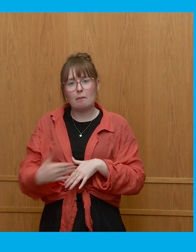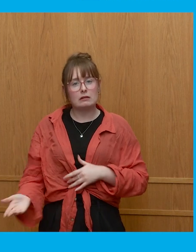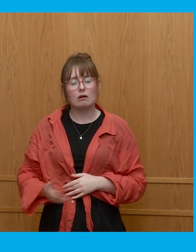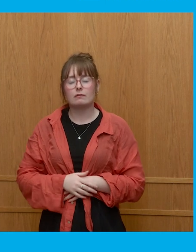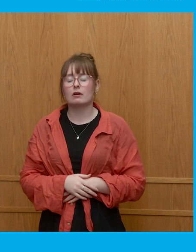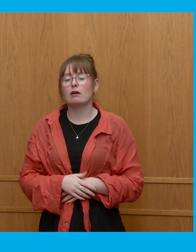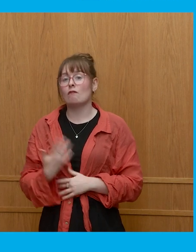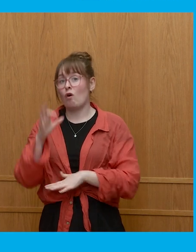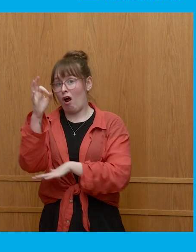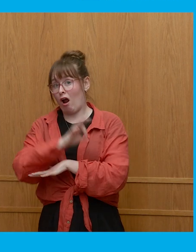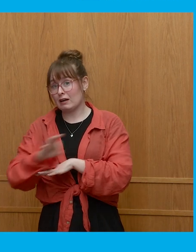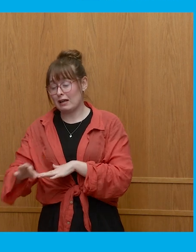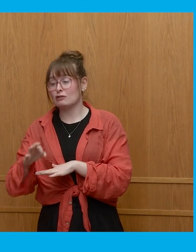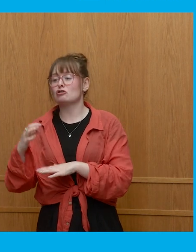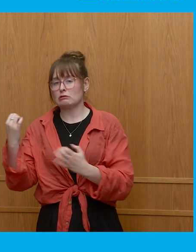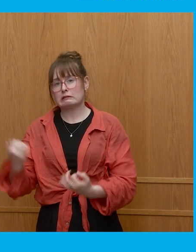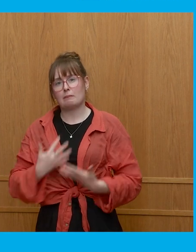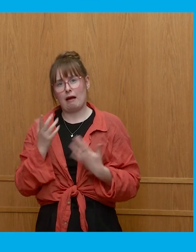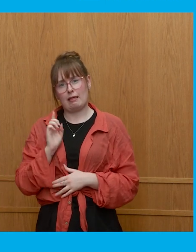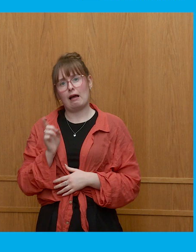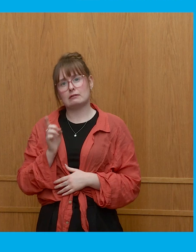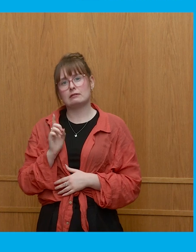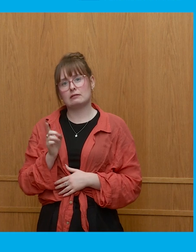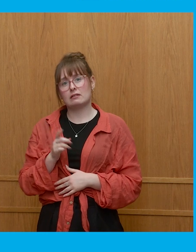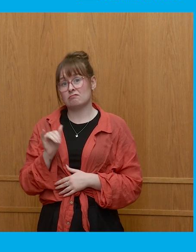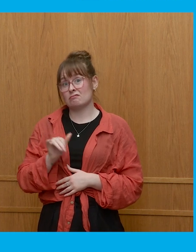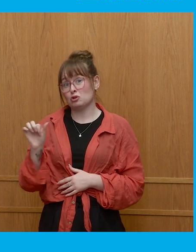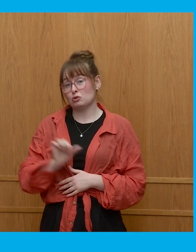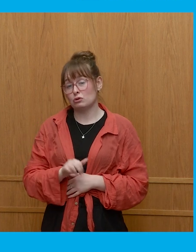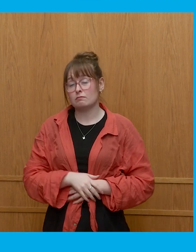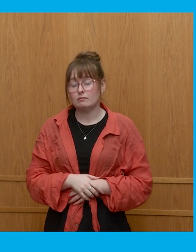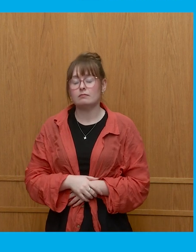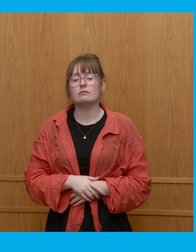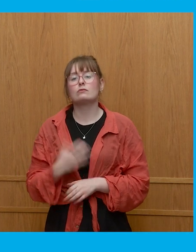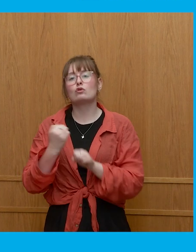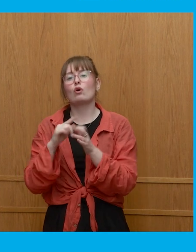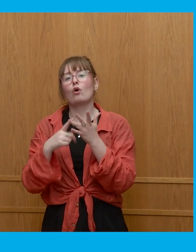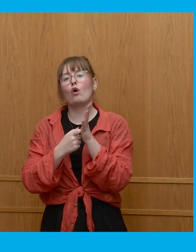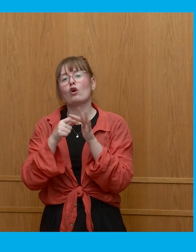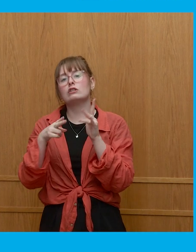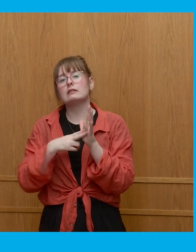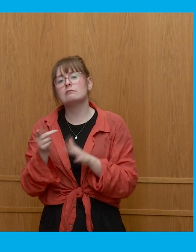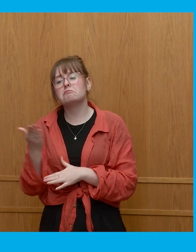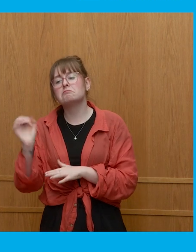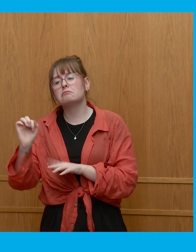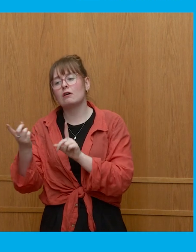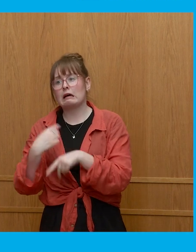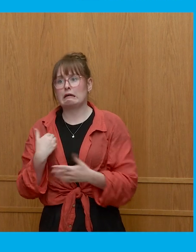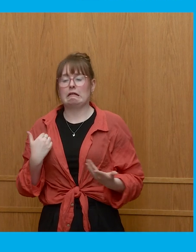And architecture inspires that kind of response. Yeah. Gordon. I find it